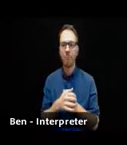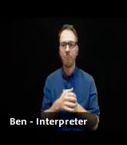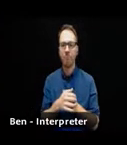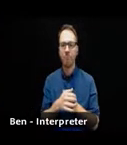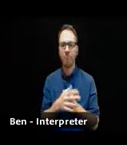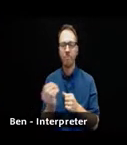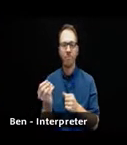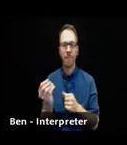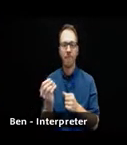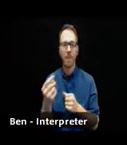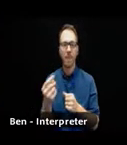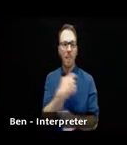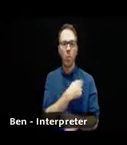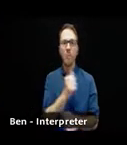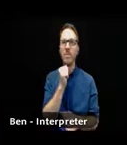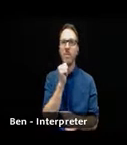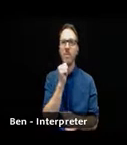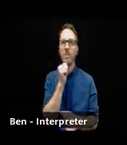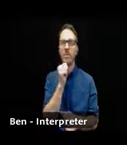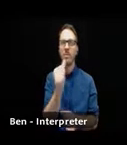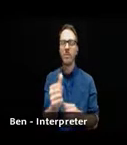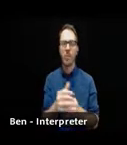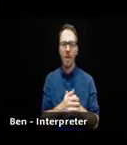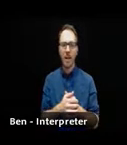and that we're not